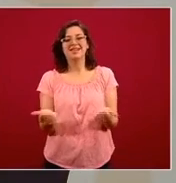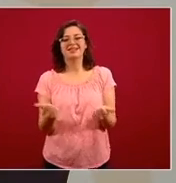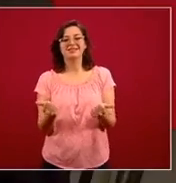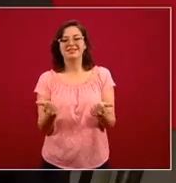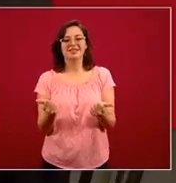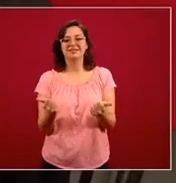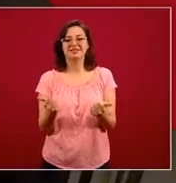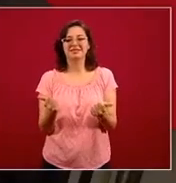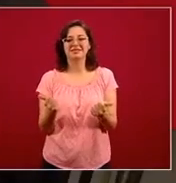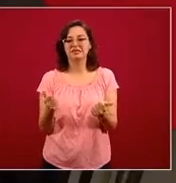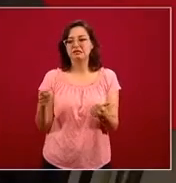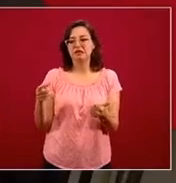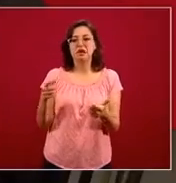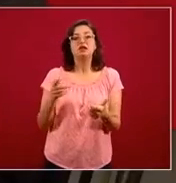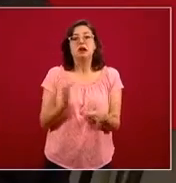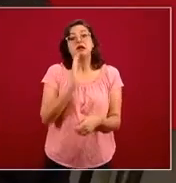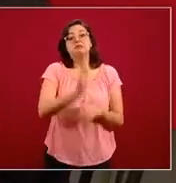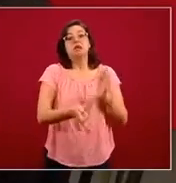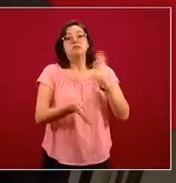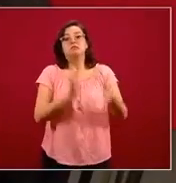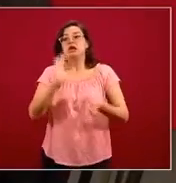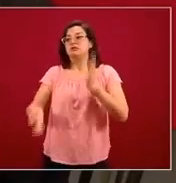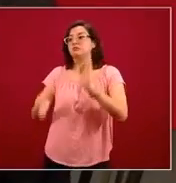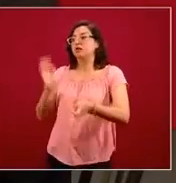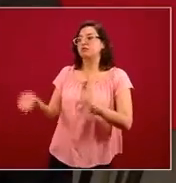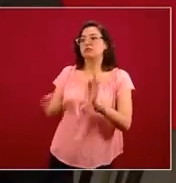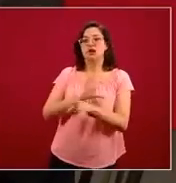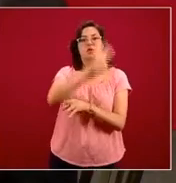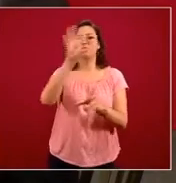identifying that they don't have to resolve everything themselves.